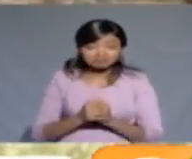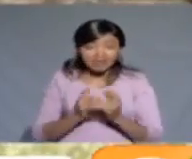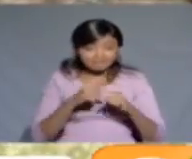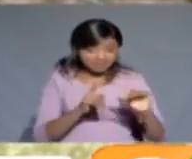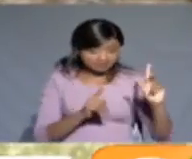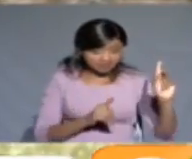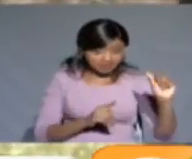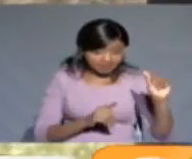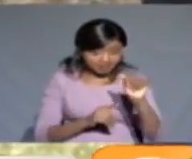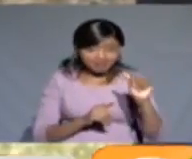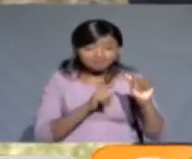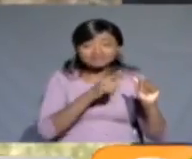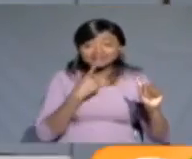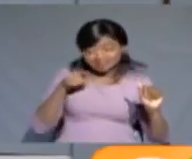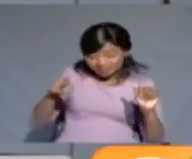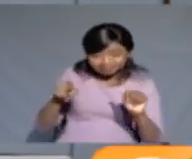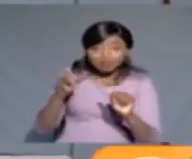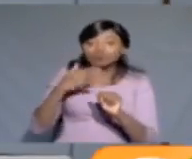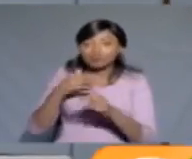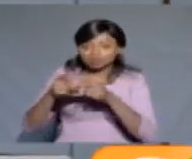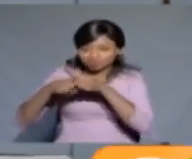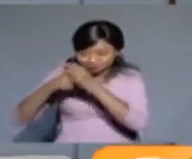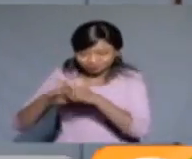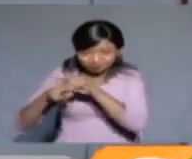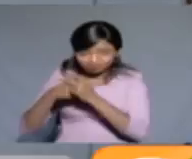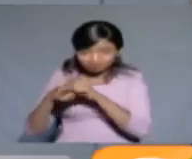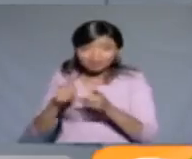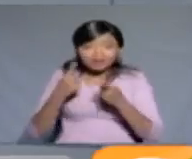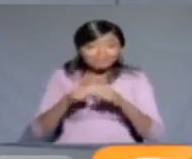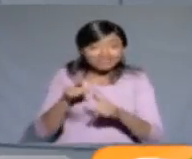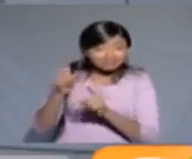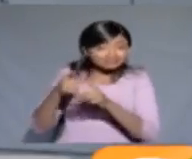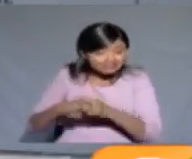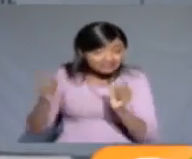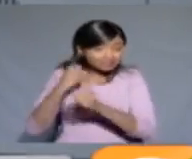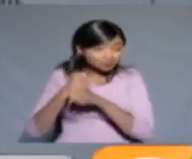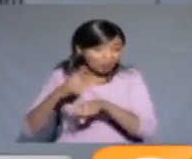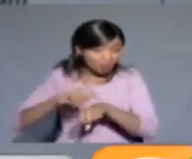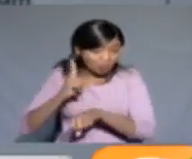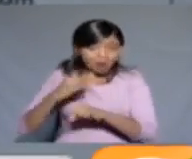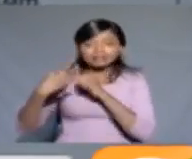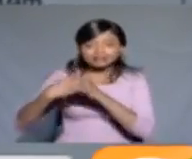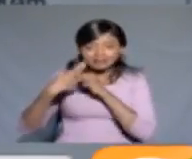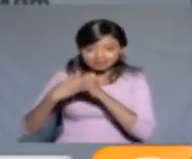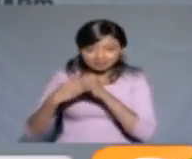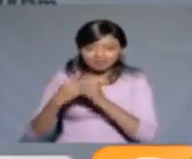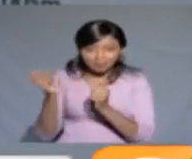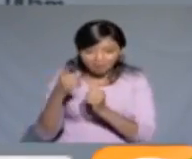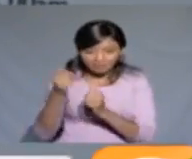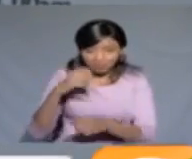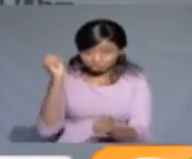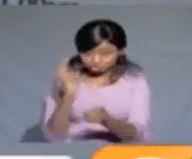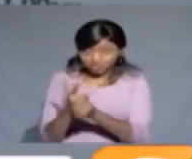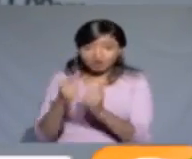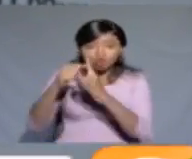the airport is marked for renovations. The authority says that works are expected to commence in September for a period of 12 months at a cost of